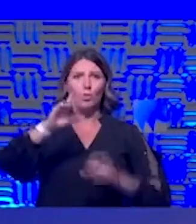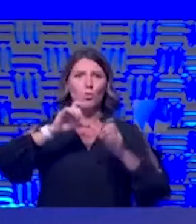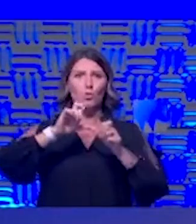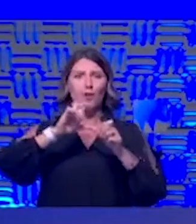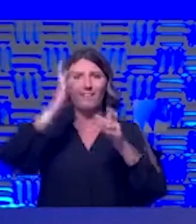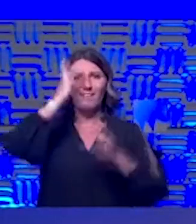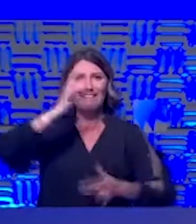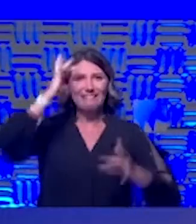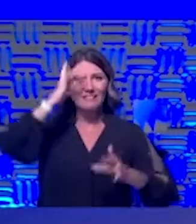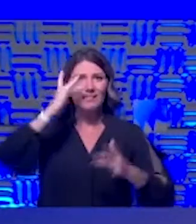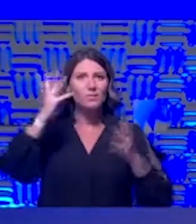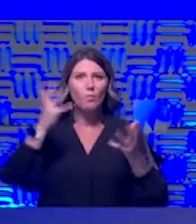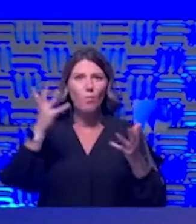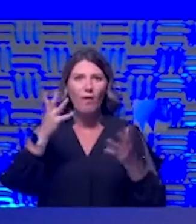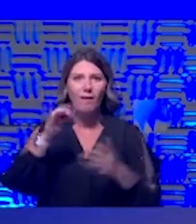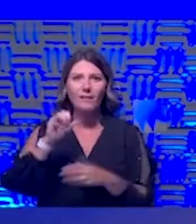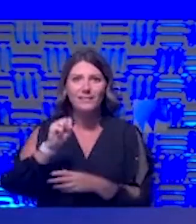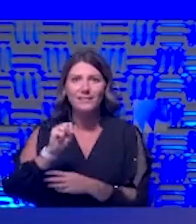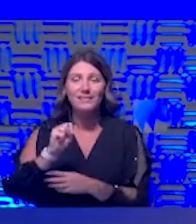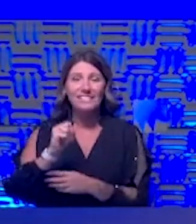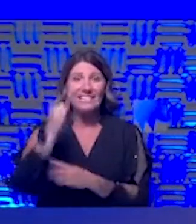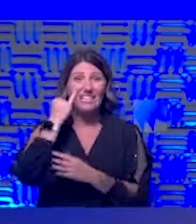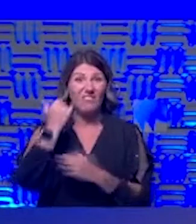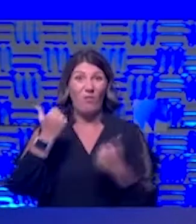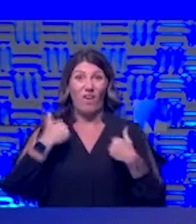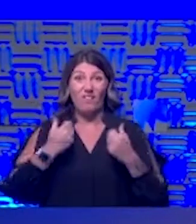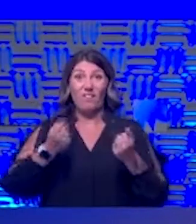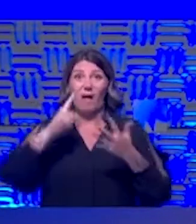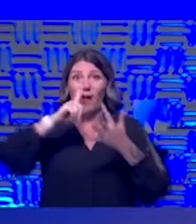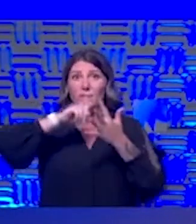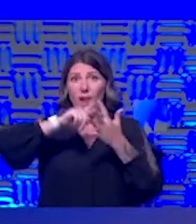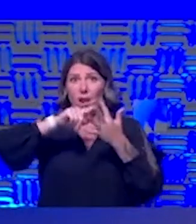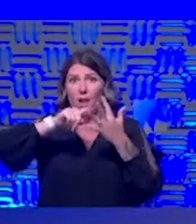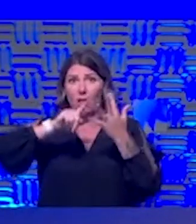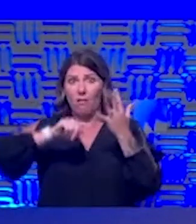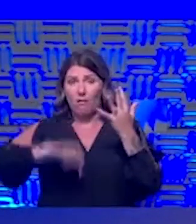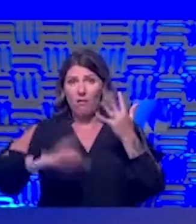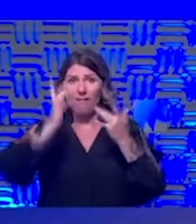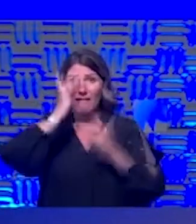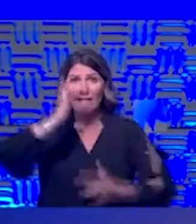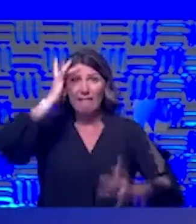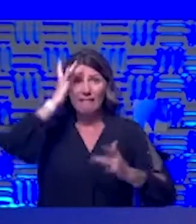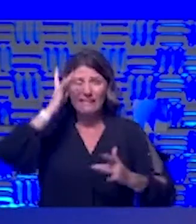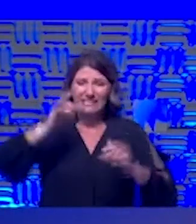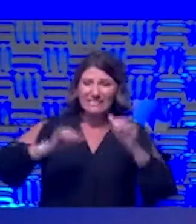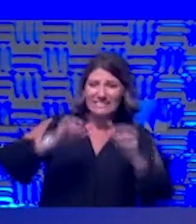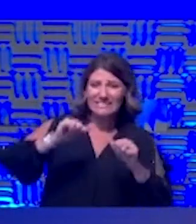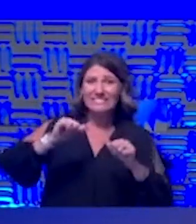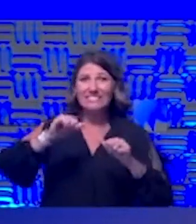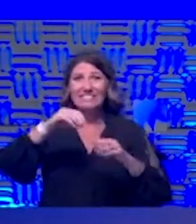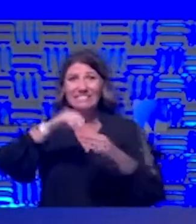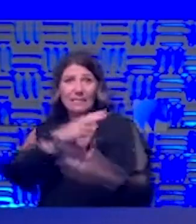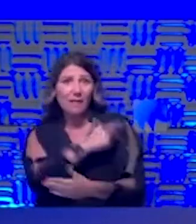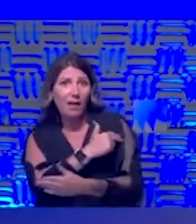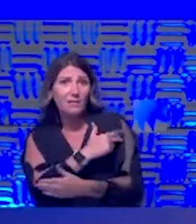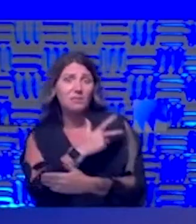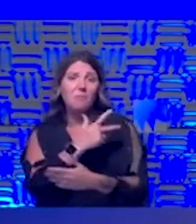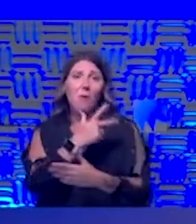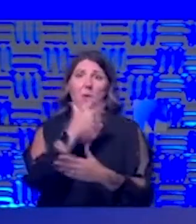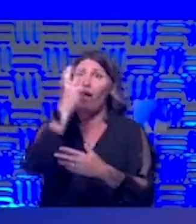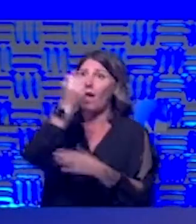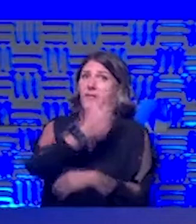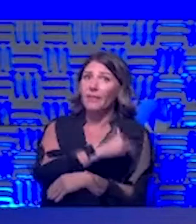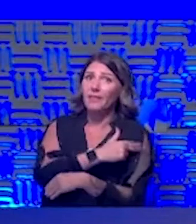in a situation like that. If you have a lot of underlying illness and you're kind of always on the verge of needing to be in the hospital or out of the hospital,